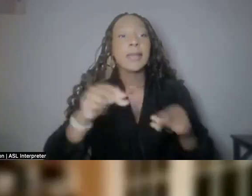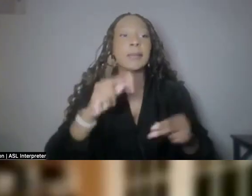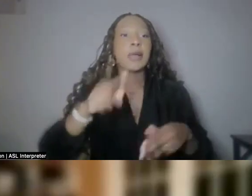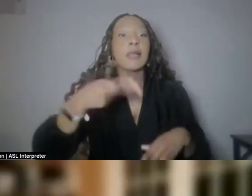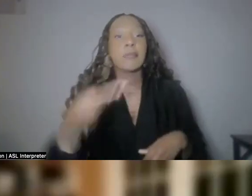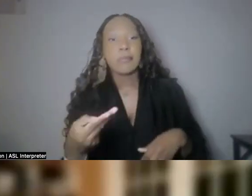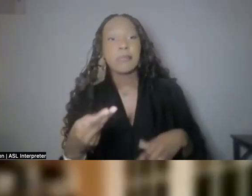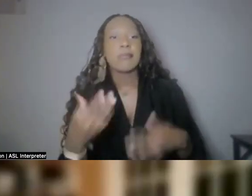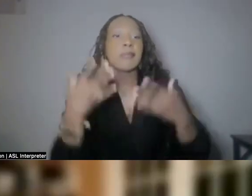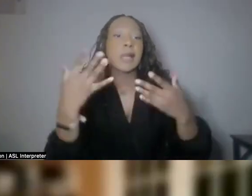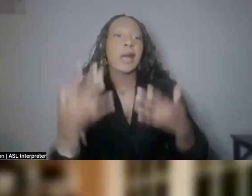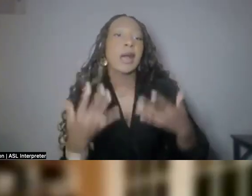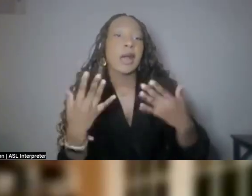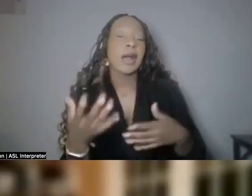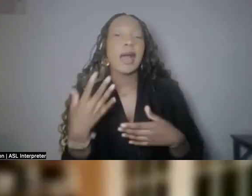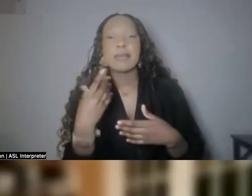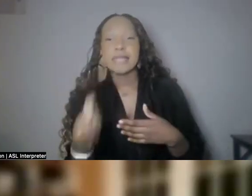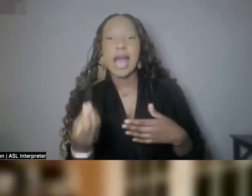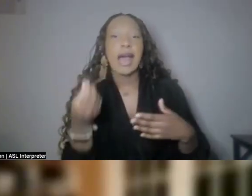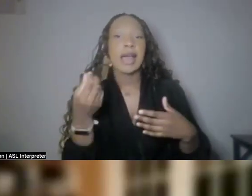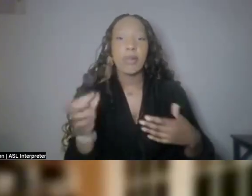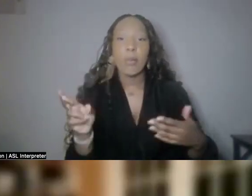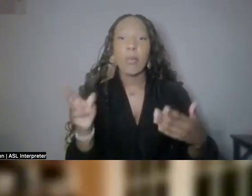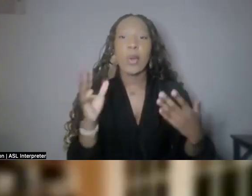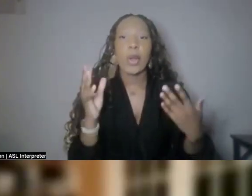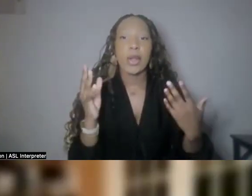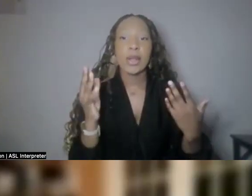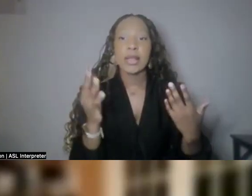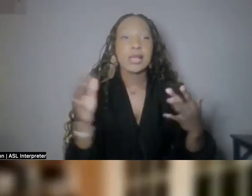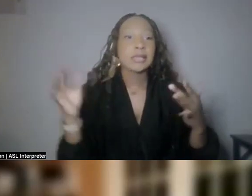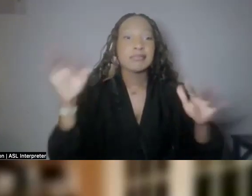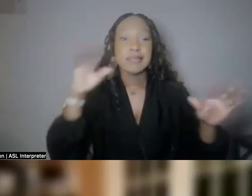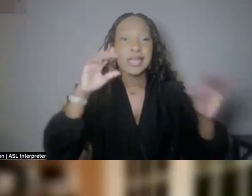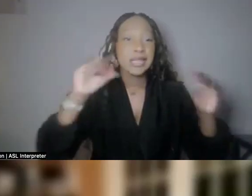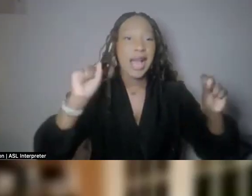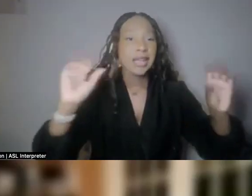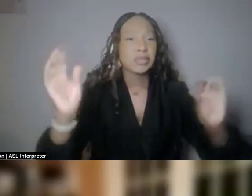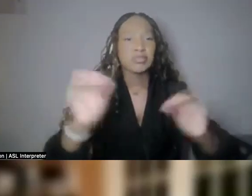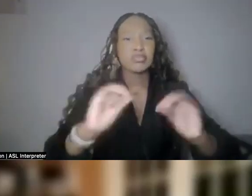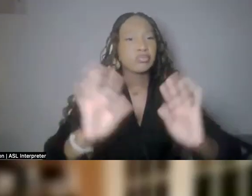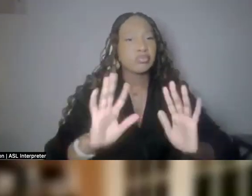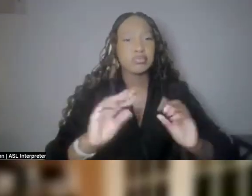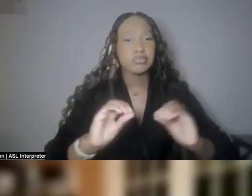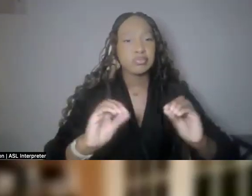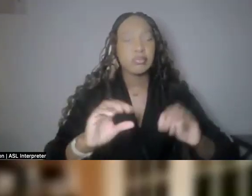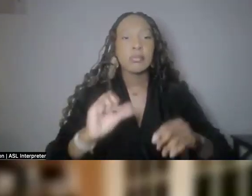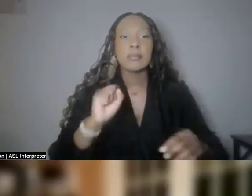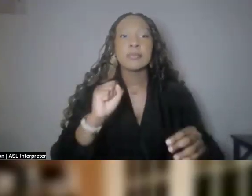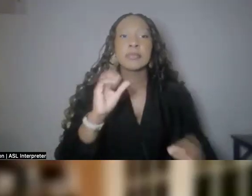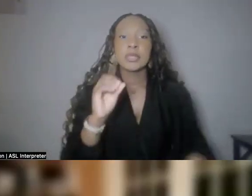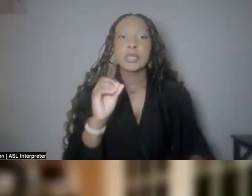outside or, uh, uh, boisterous or any of that. And so I do